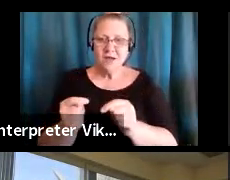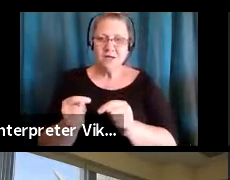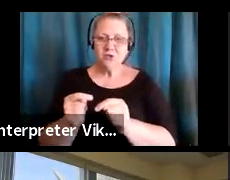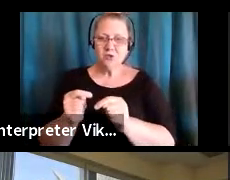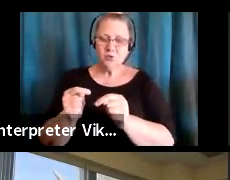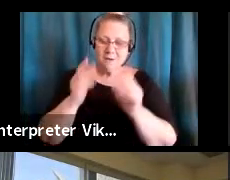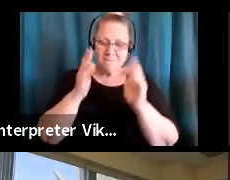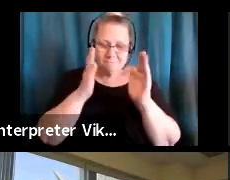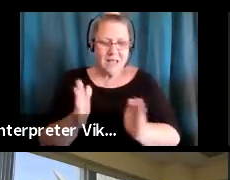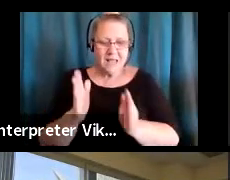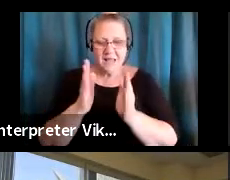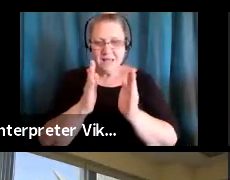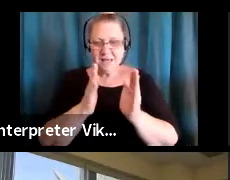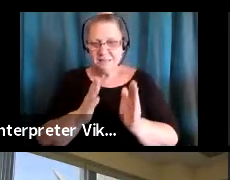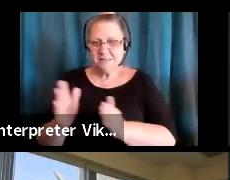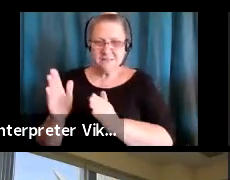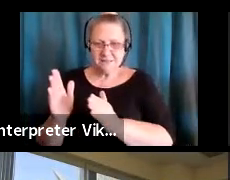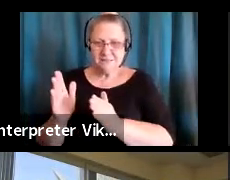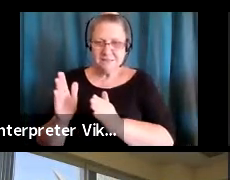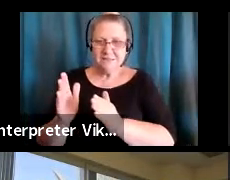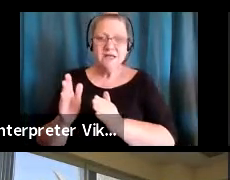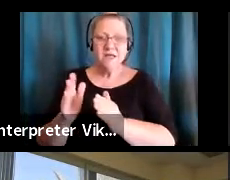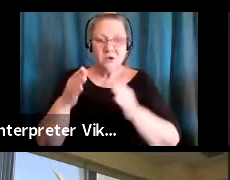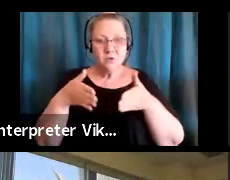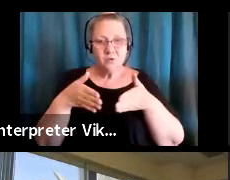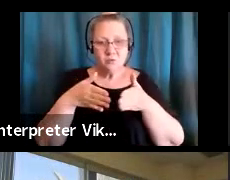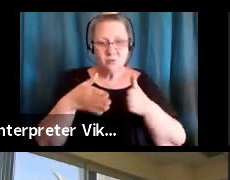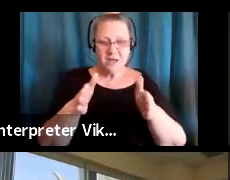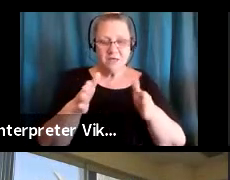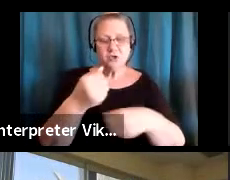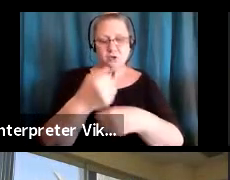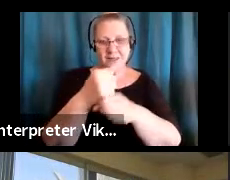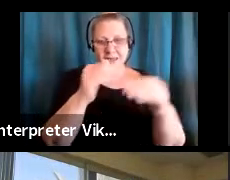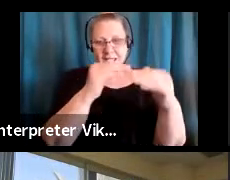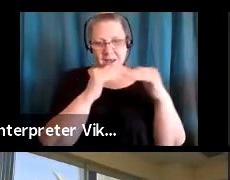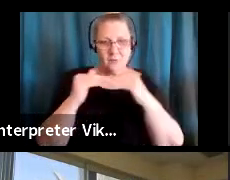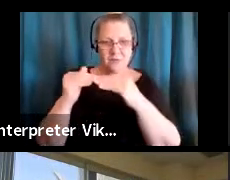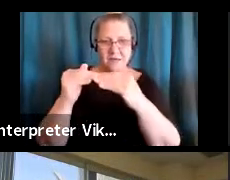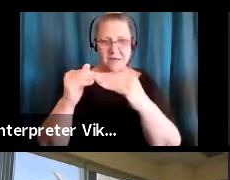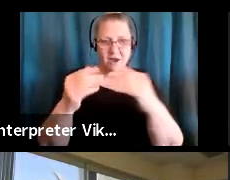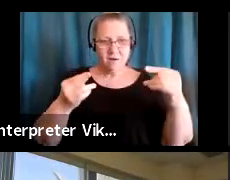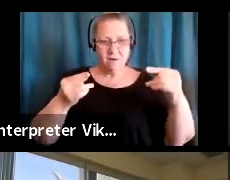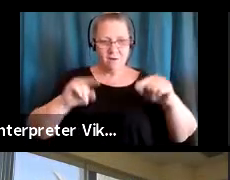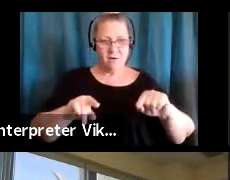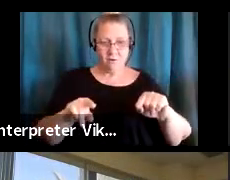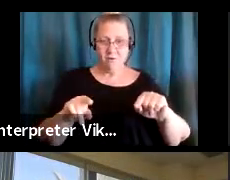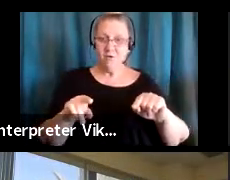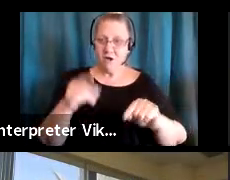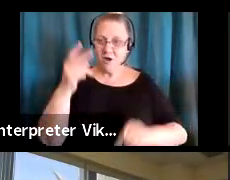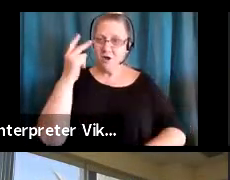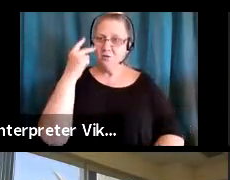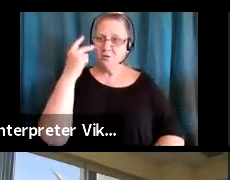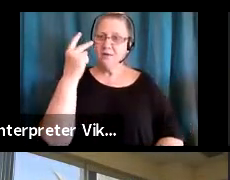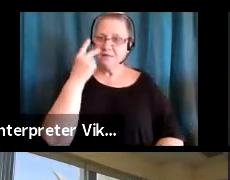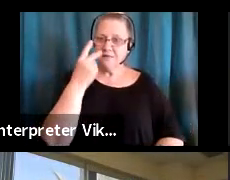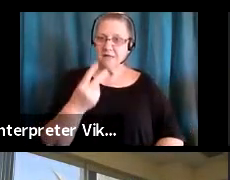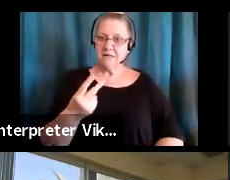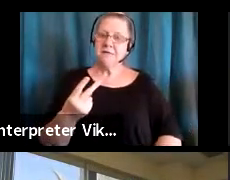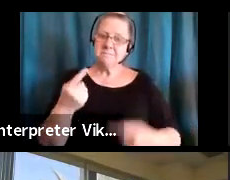to advance equity. And we see now that some of that is coming back together and paying